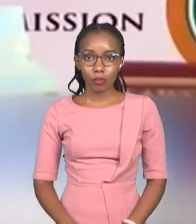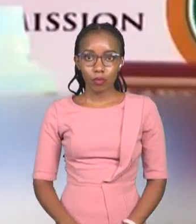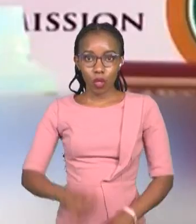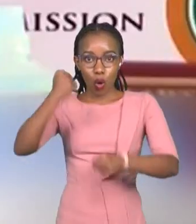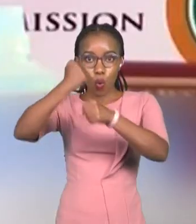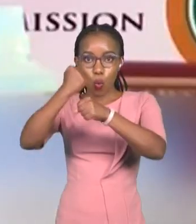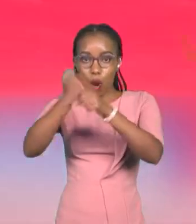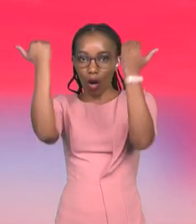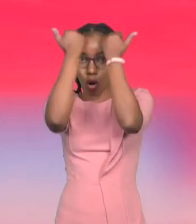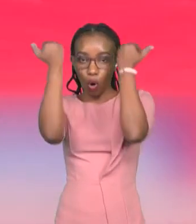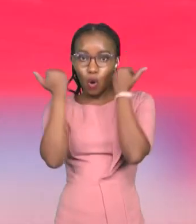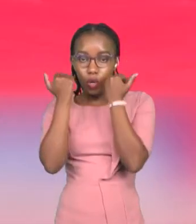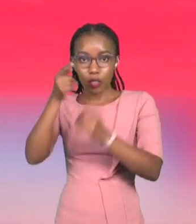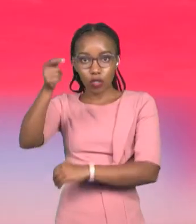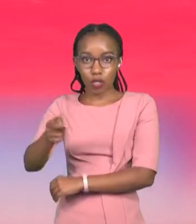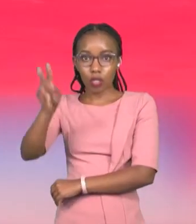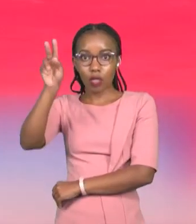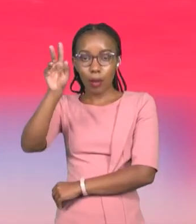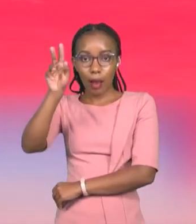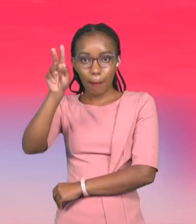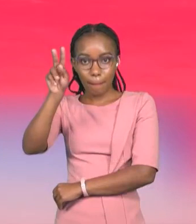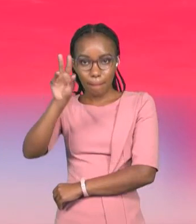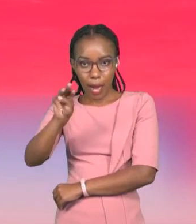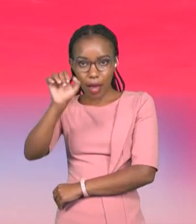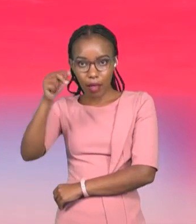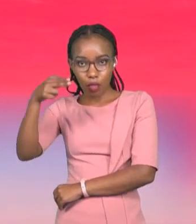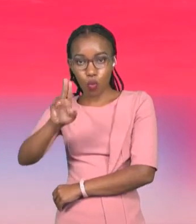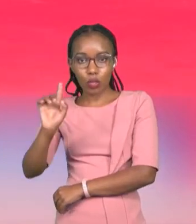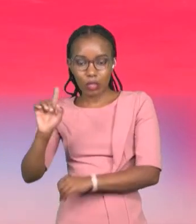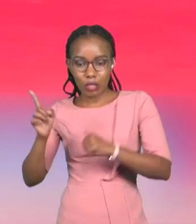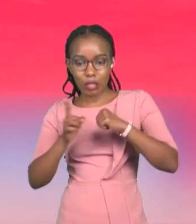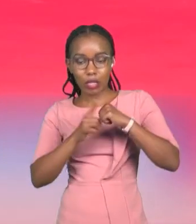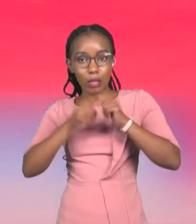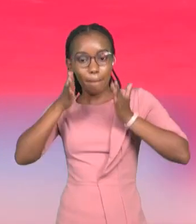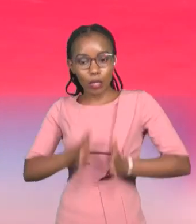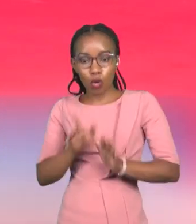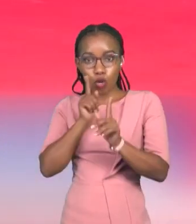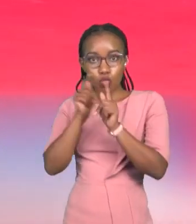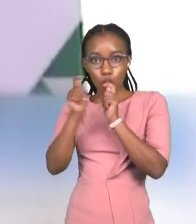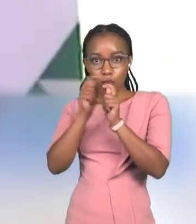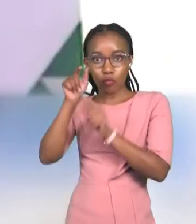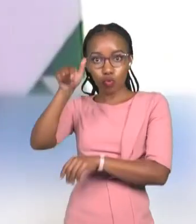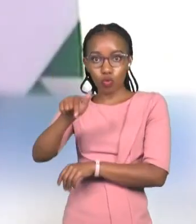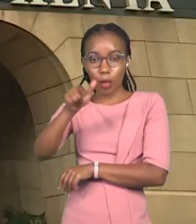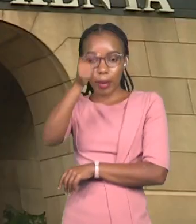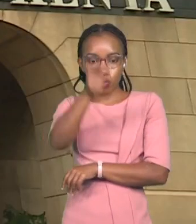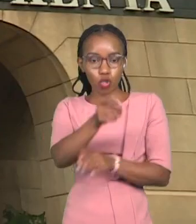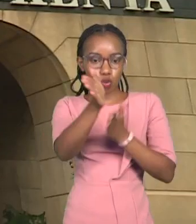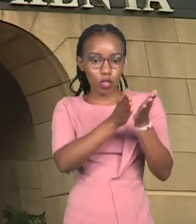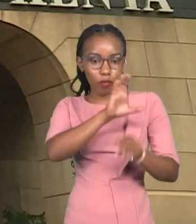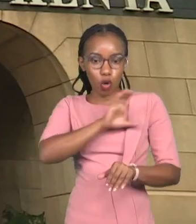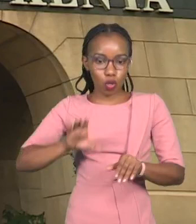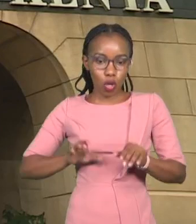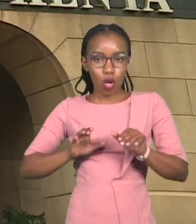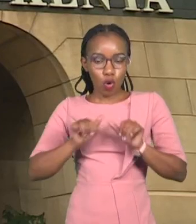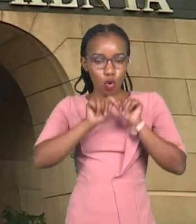Labour Court Judge Justice Nduma Matthew Nderi was the sixth applicant to sit before the Judicial Service Commission in the ongoing search